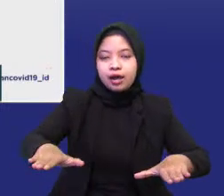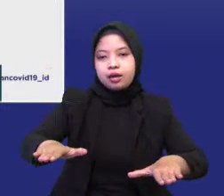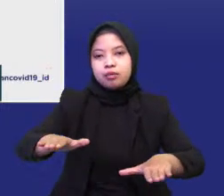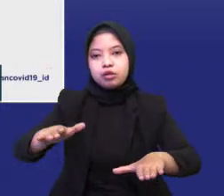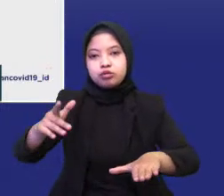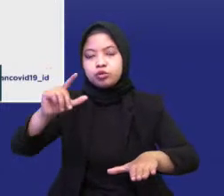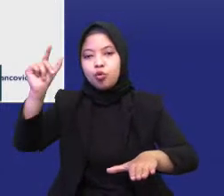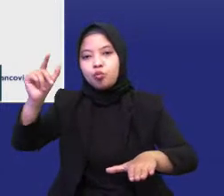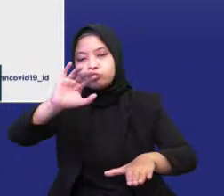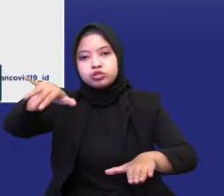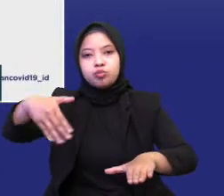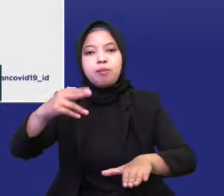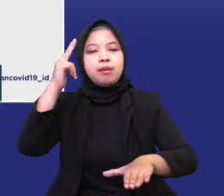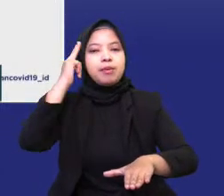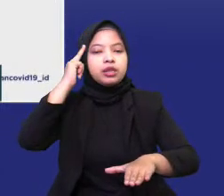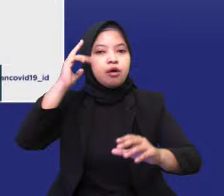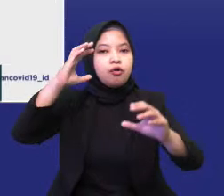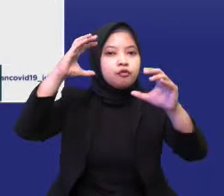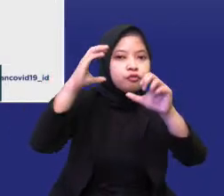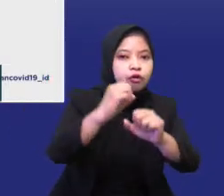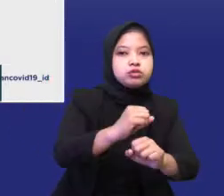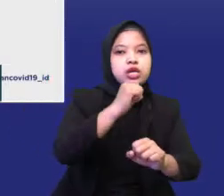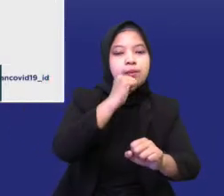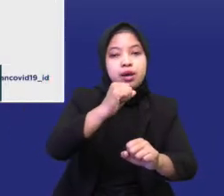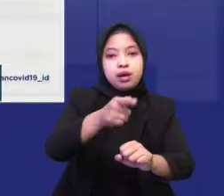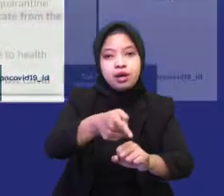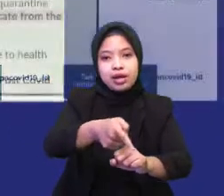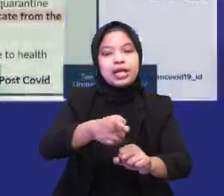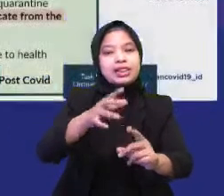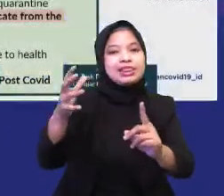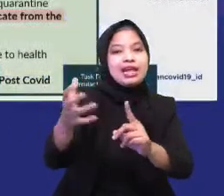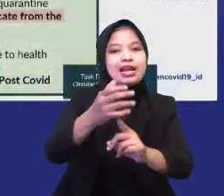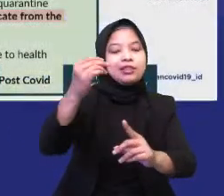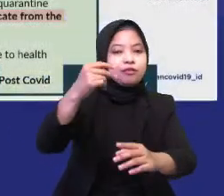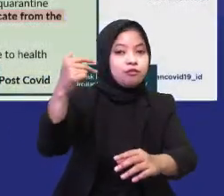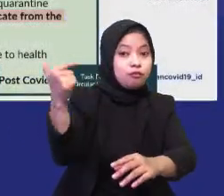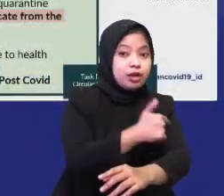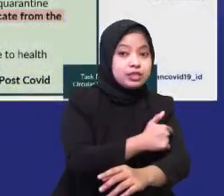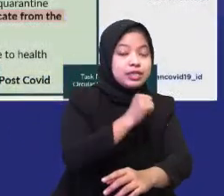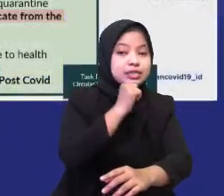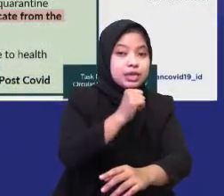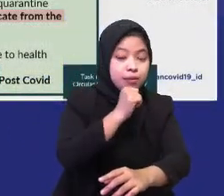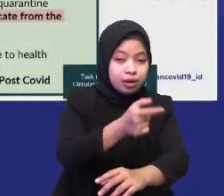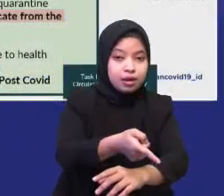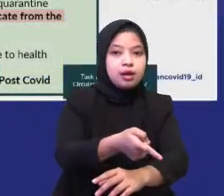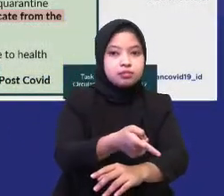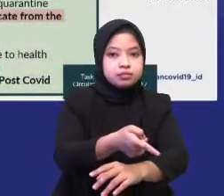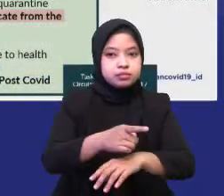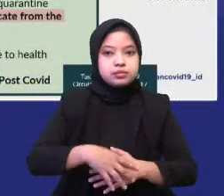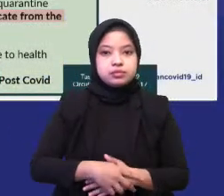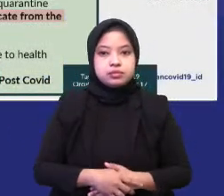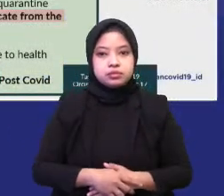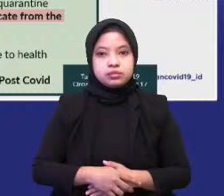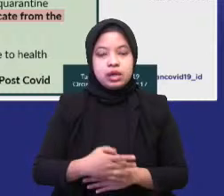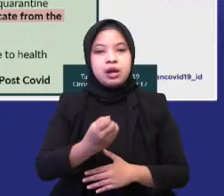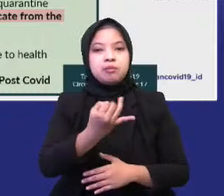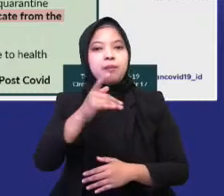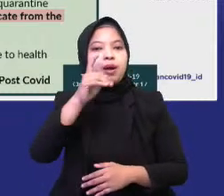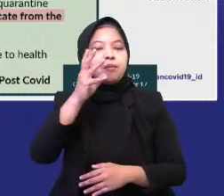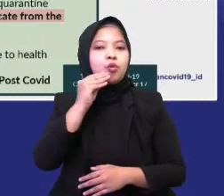general, the government will focus on achieving vaccination targets for vulnerable groups such as the